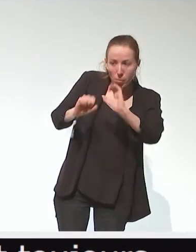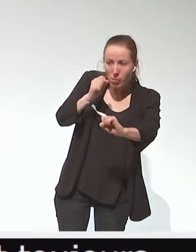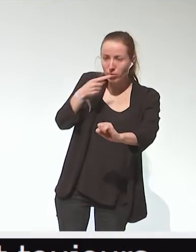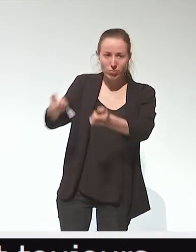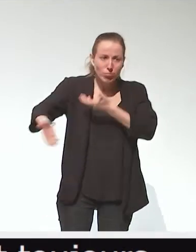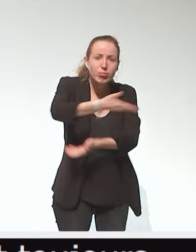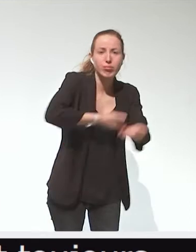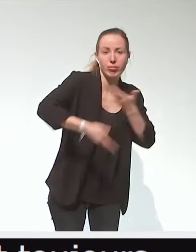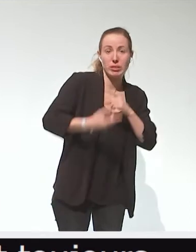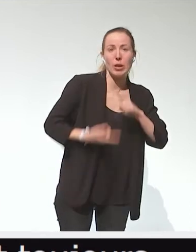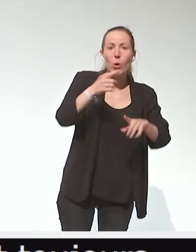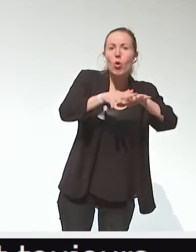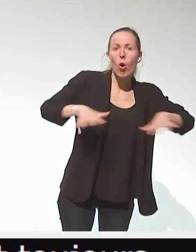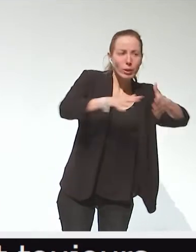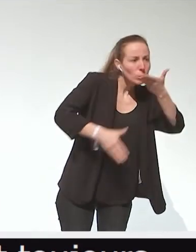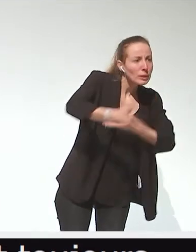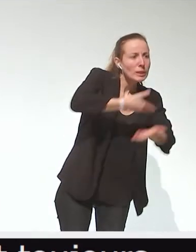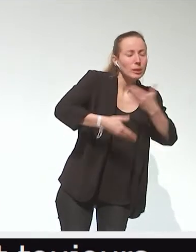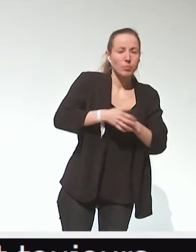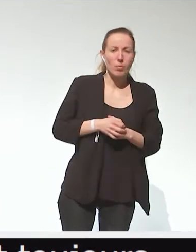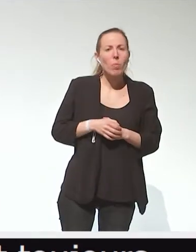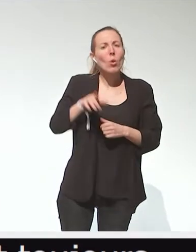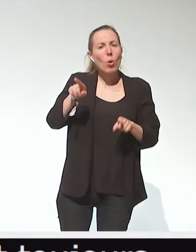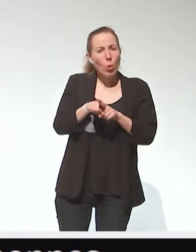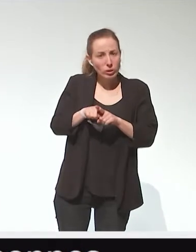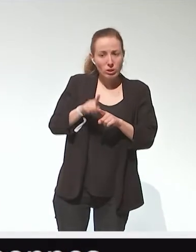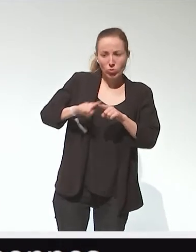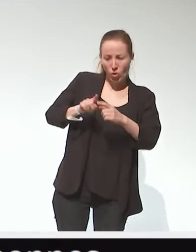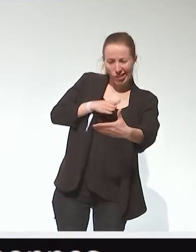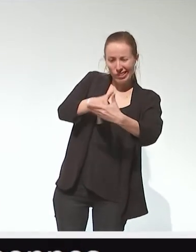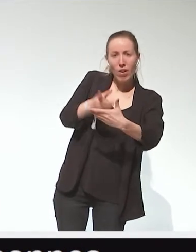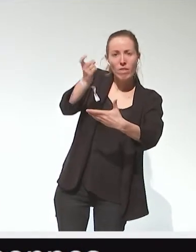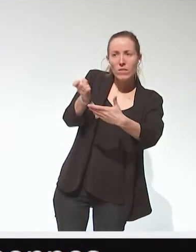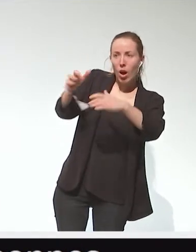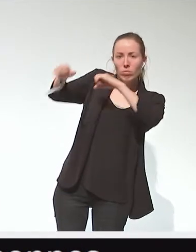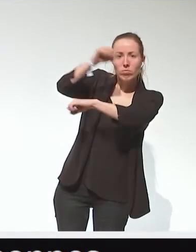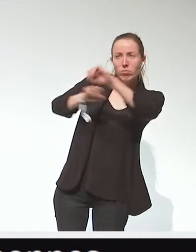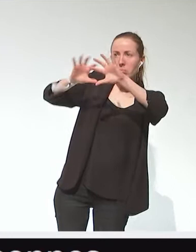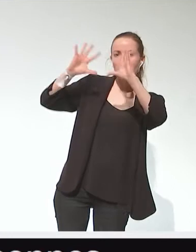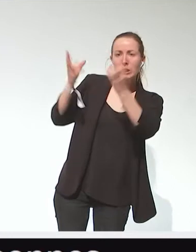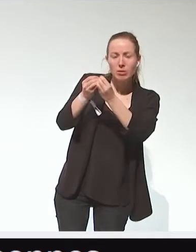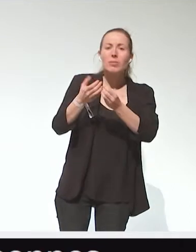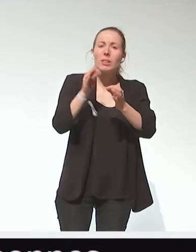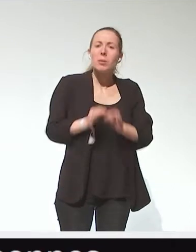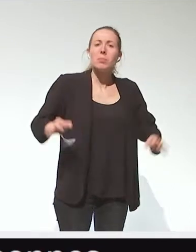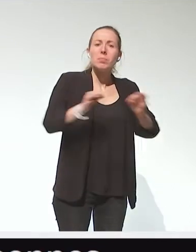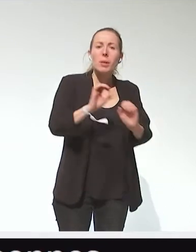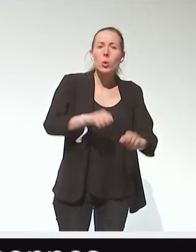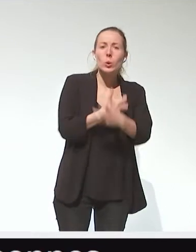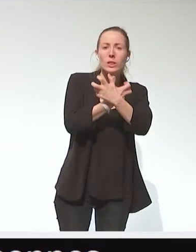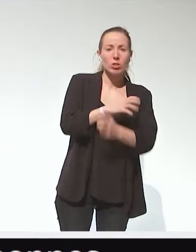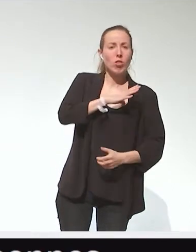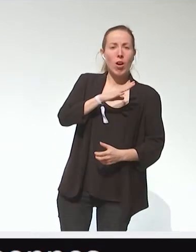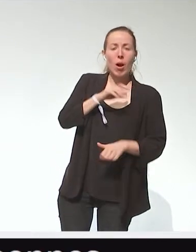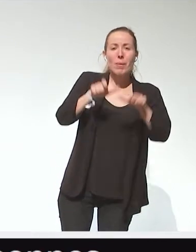There are specialized counselors in my organization in Austria, but not for the job-seeking people